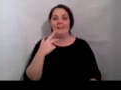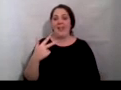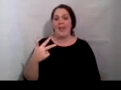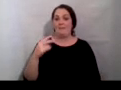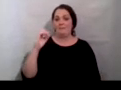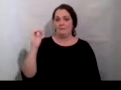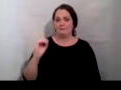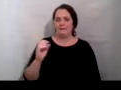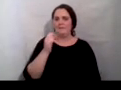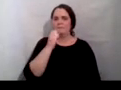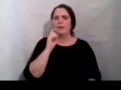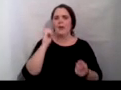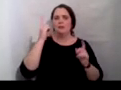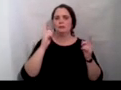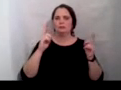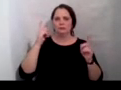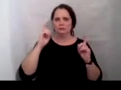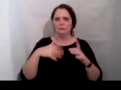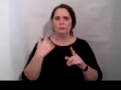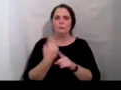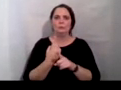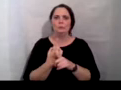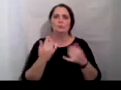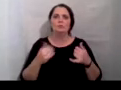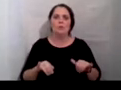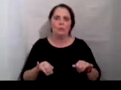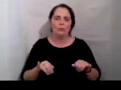8% are anxious about saying something wrong.